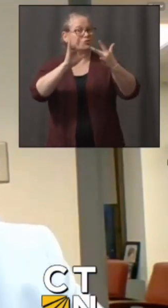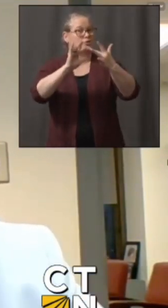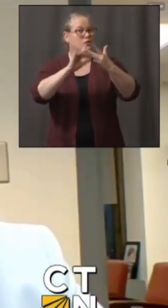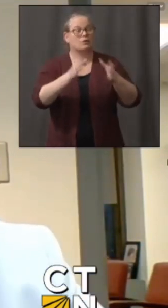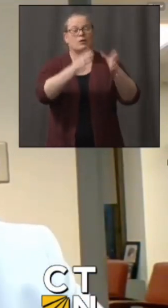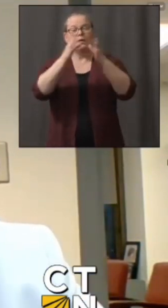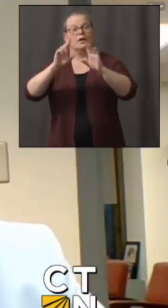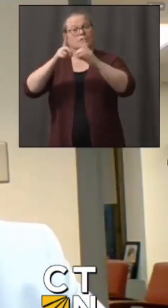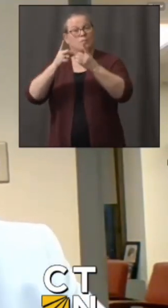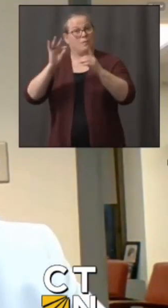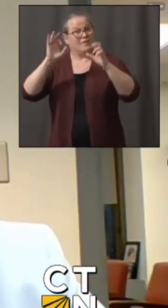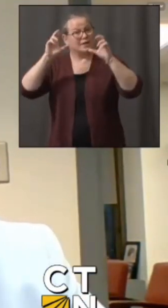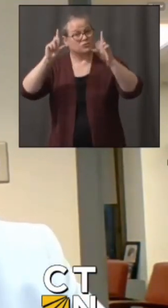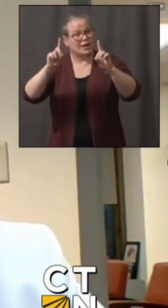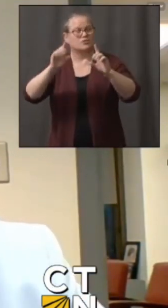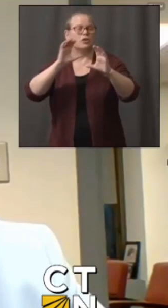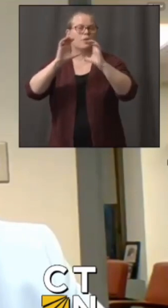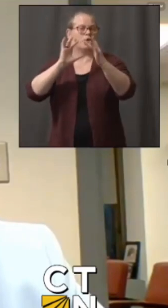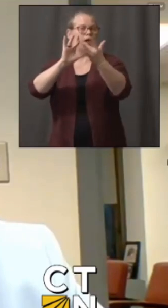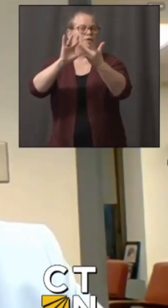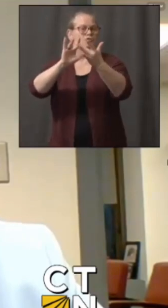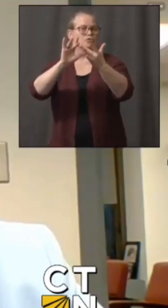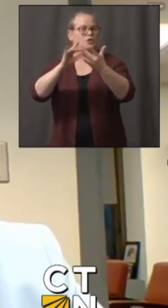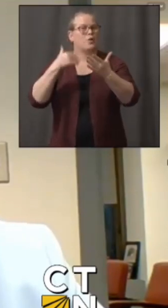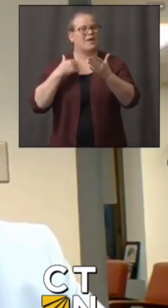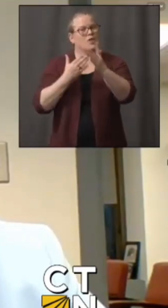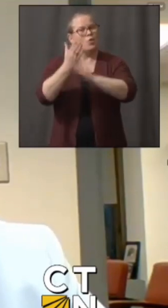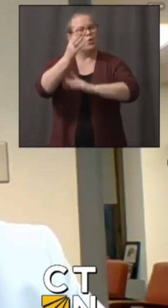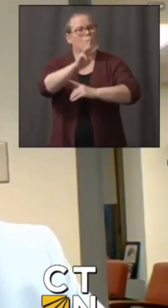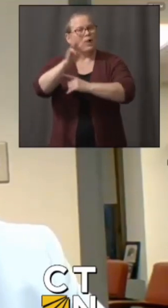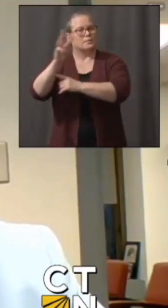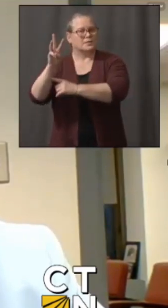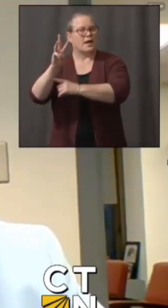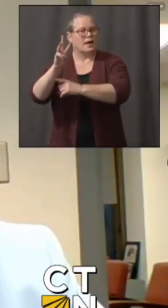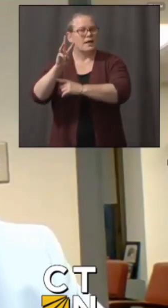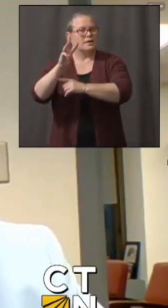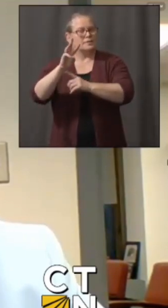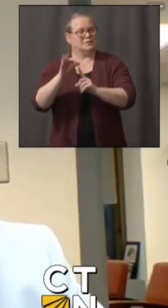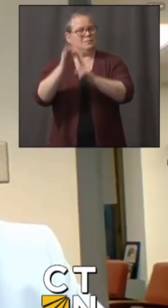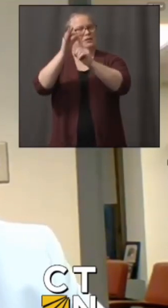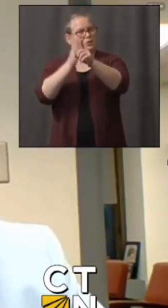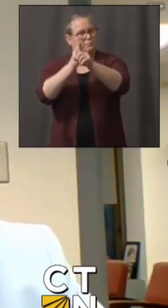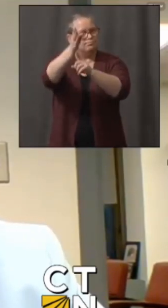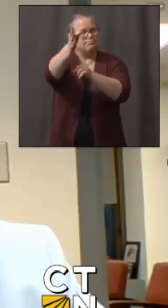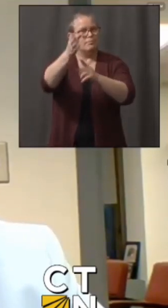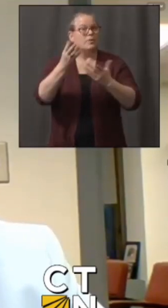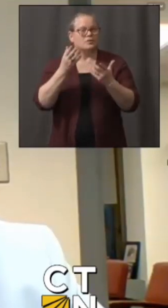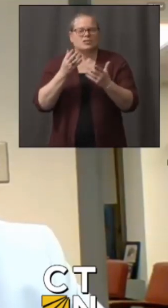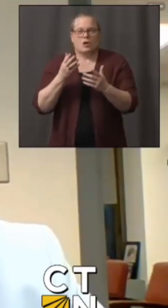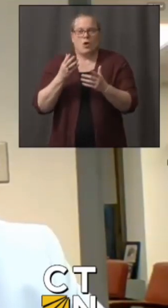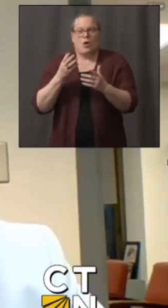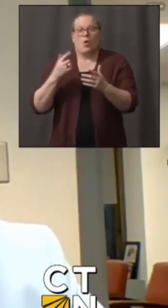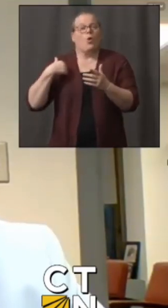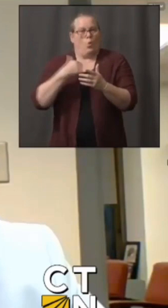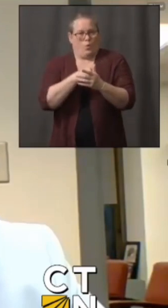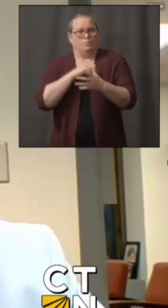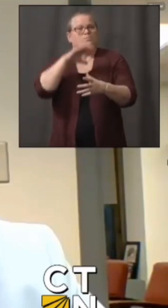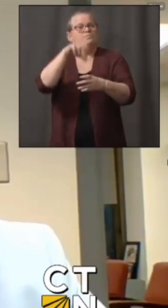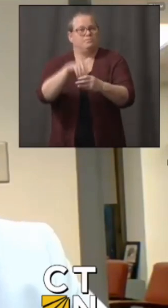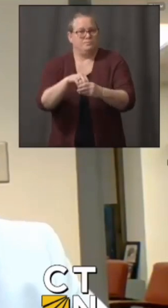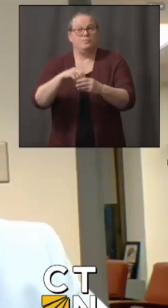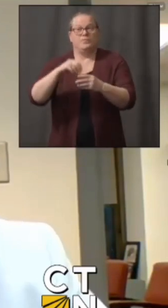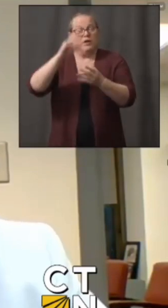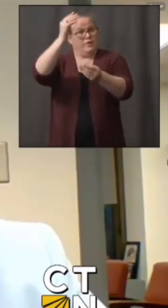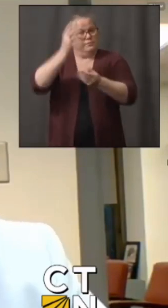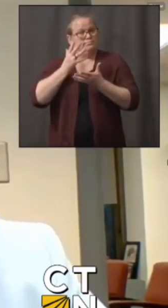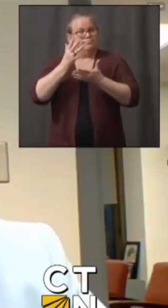Department of Education. So in all of those types of scenarios, we've been on the ground running, knowing what's coming ahead of time.